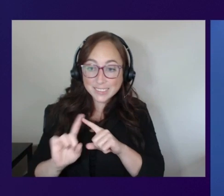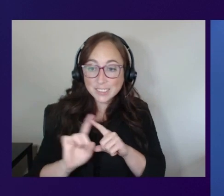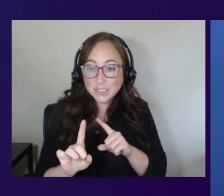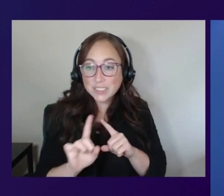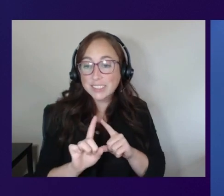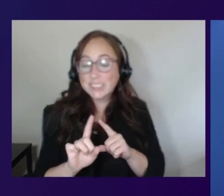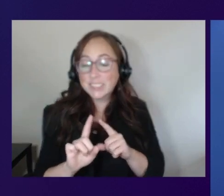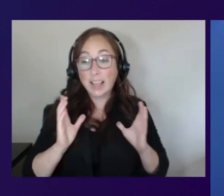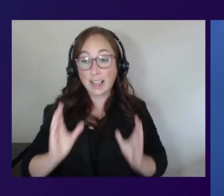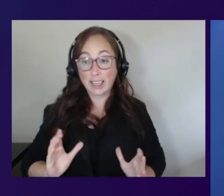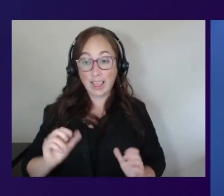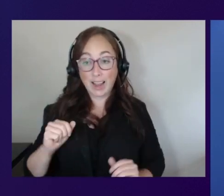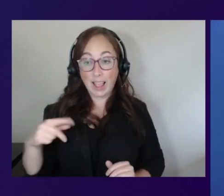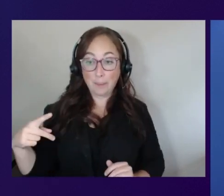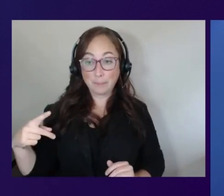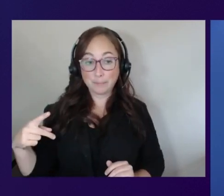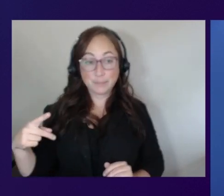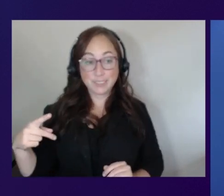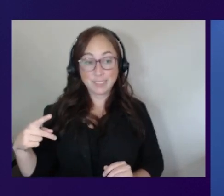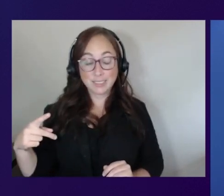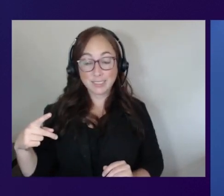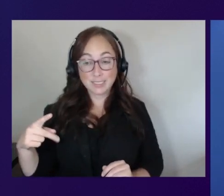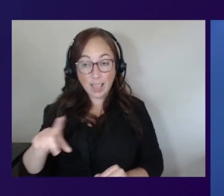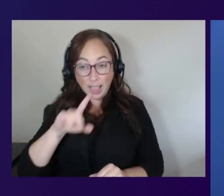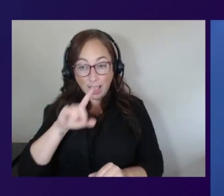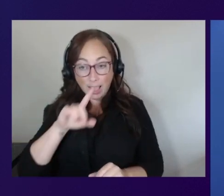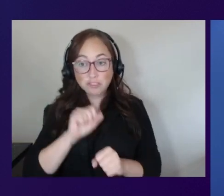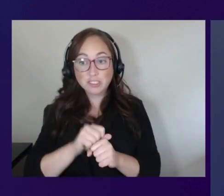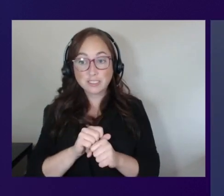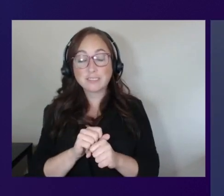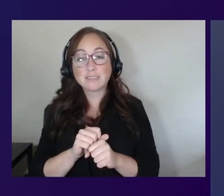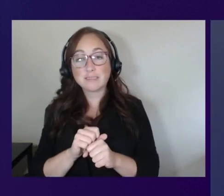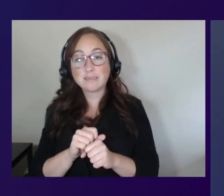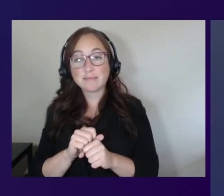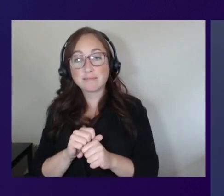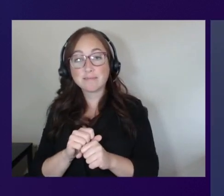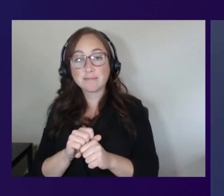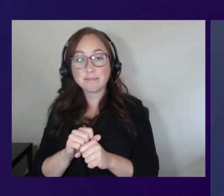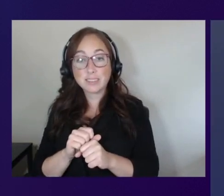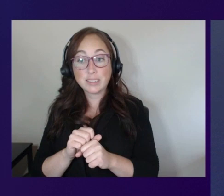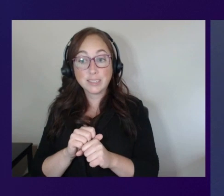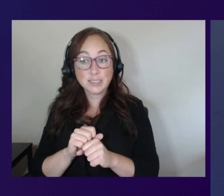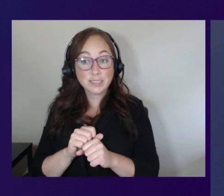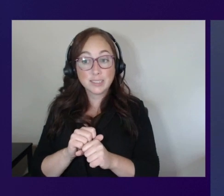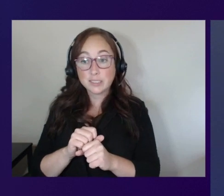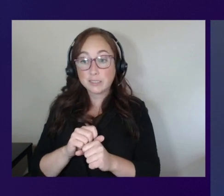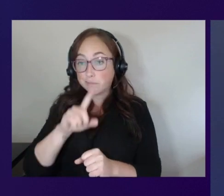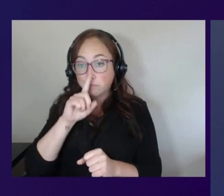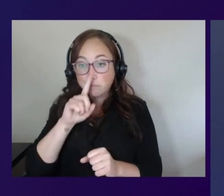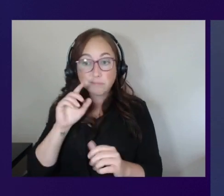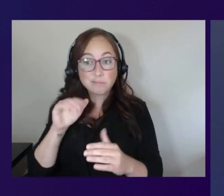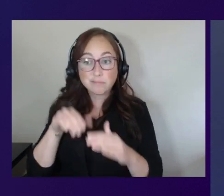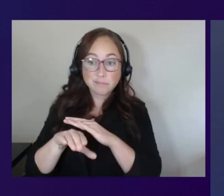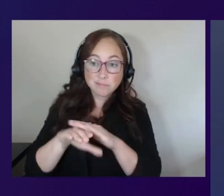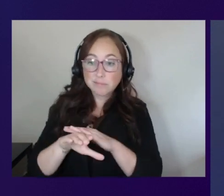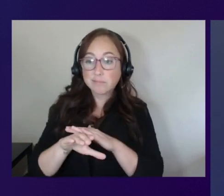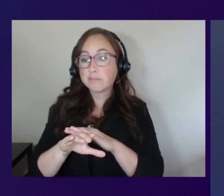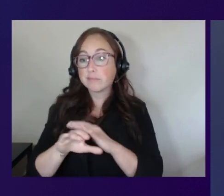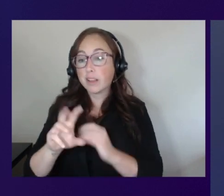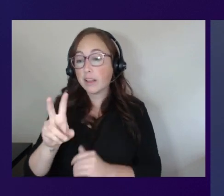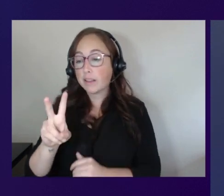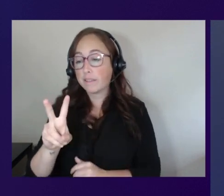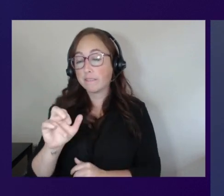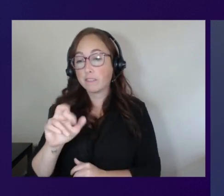client applications on actually reaching these instant virtual desktop environments. Sounds